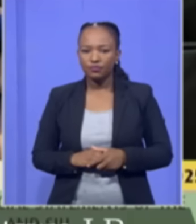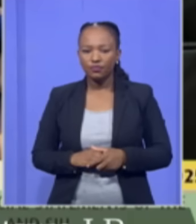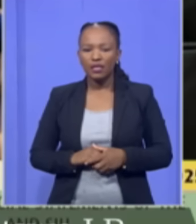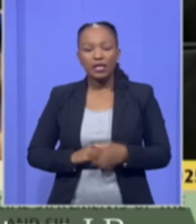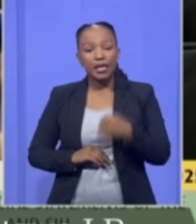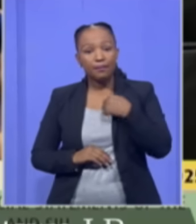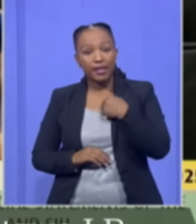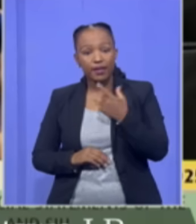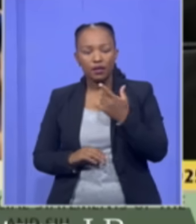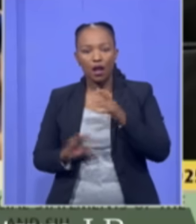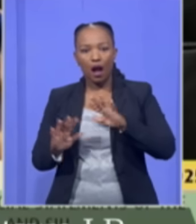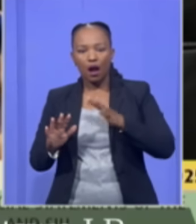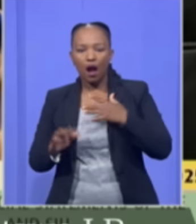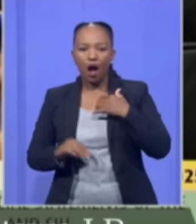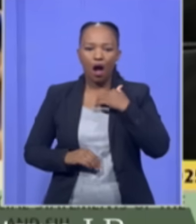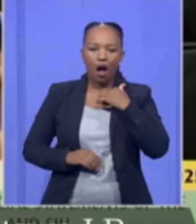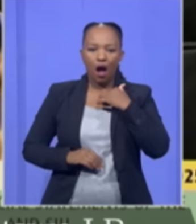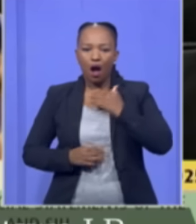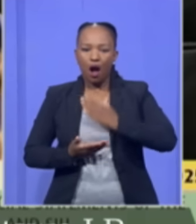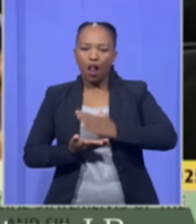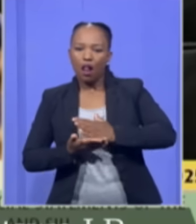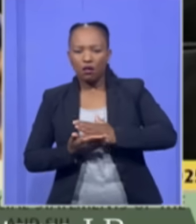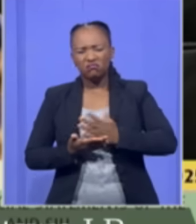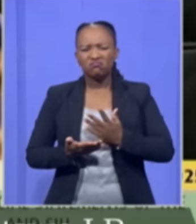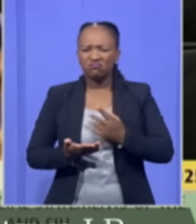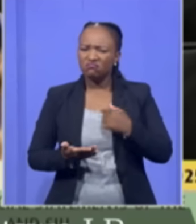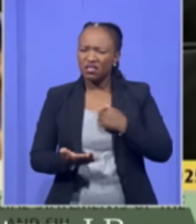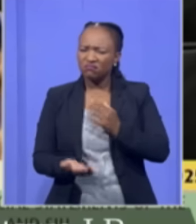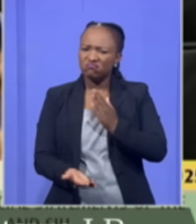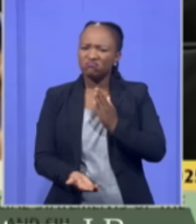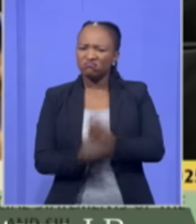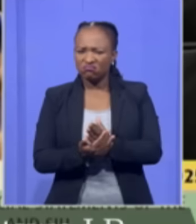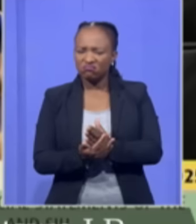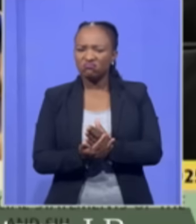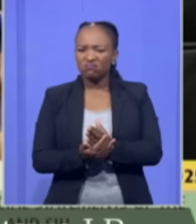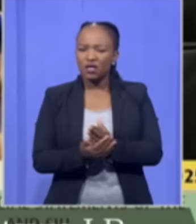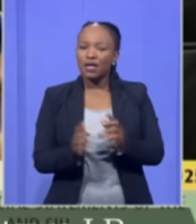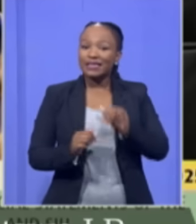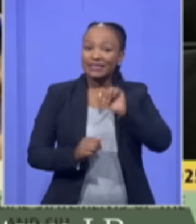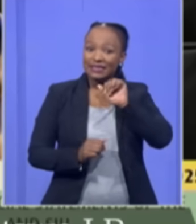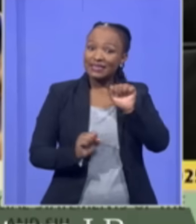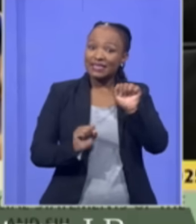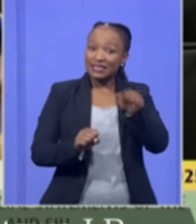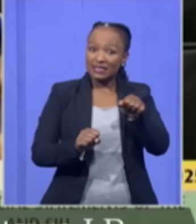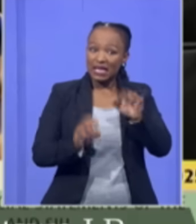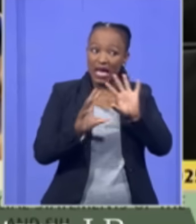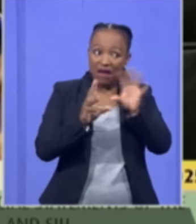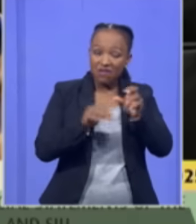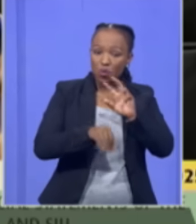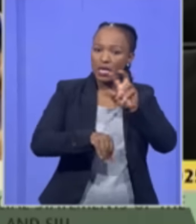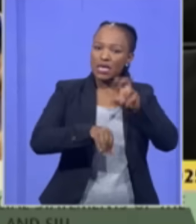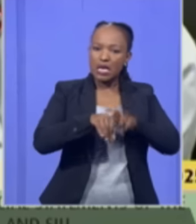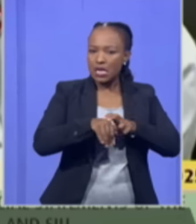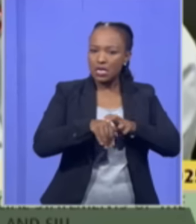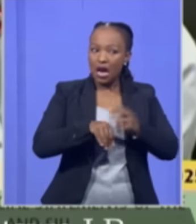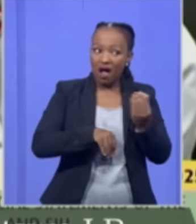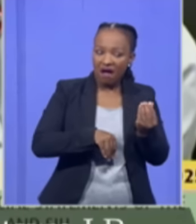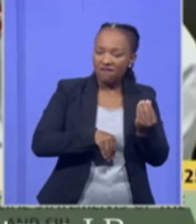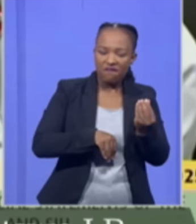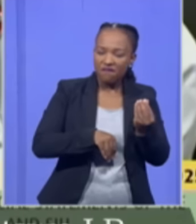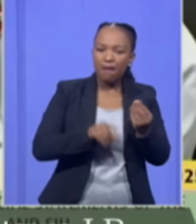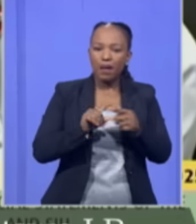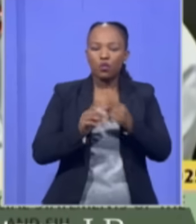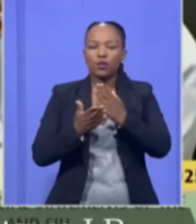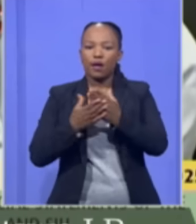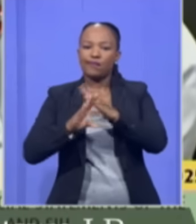have everything that we need, but we have enough capability to defend ourselves. Lefapha